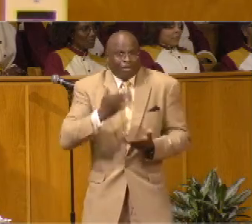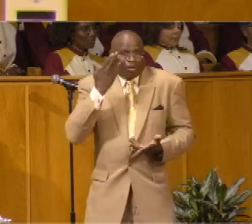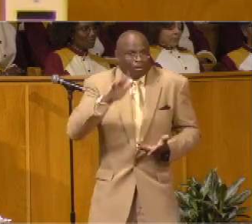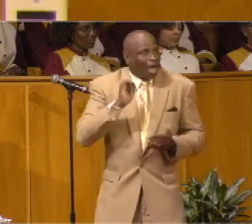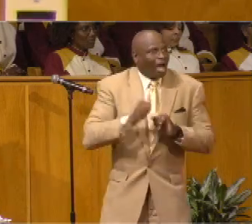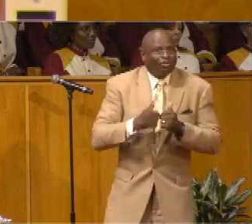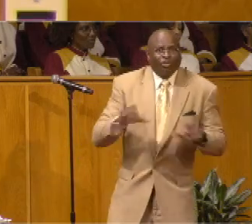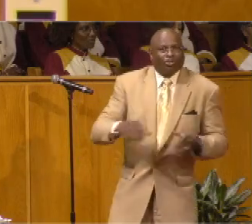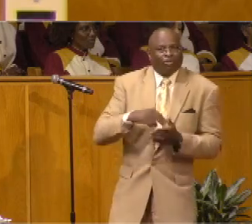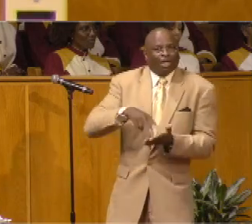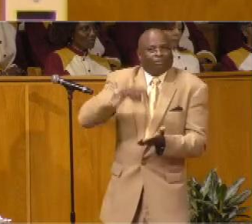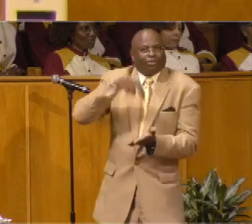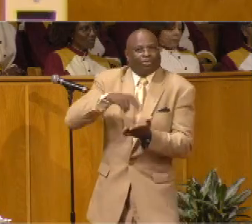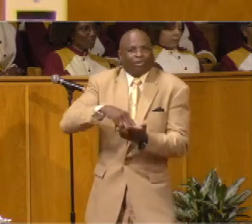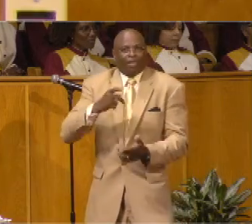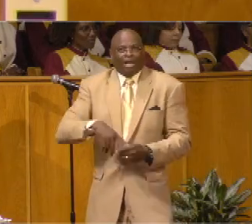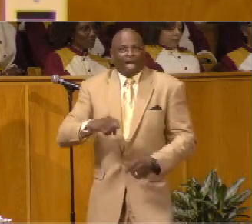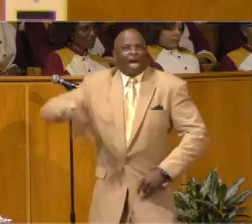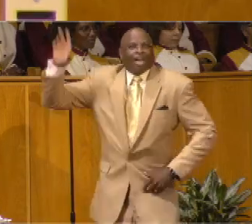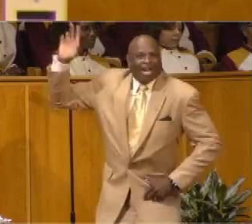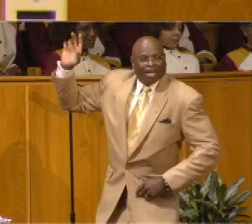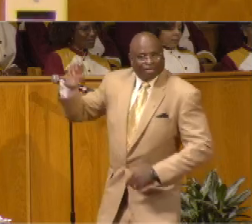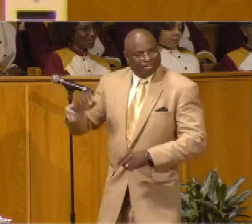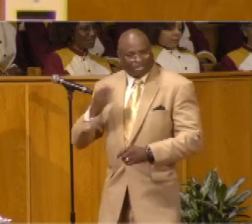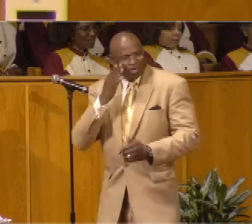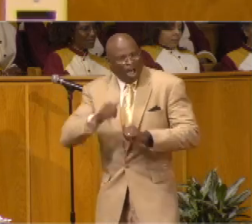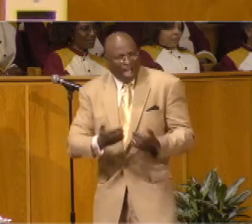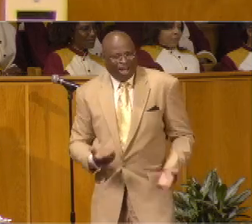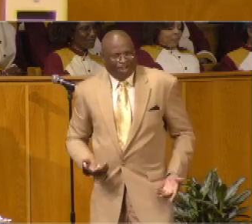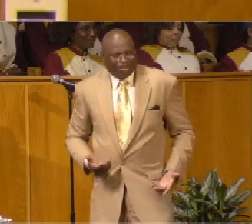even know how to do the Pentecostal two-step. You don't even.